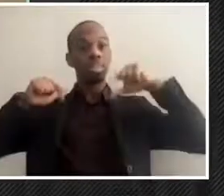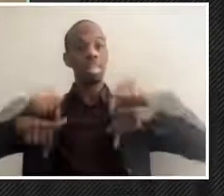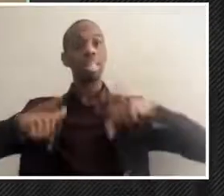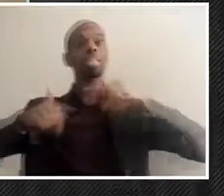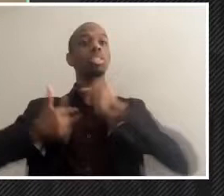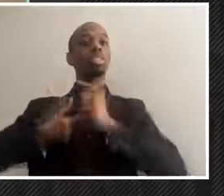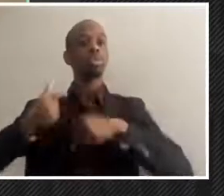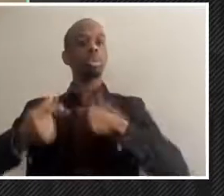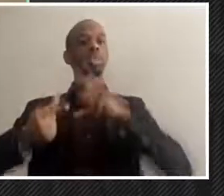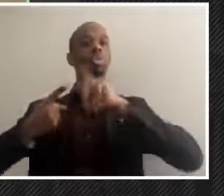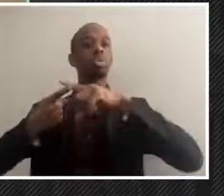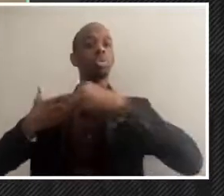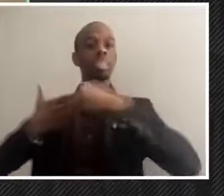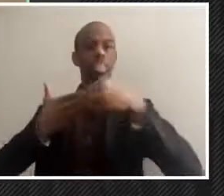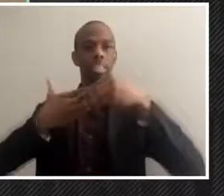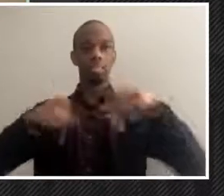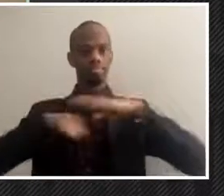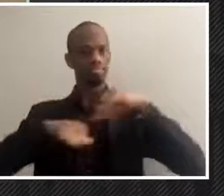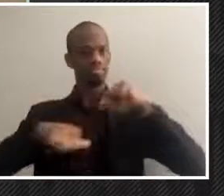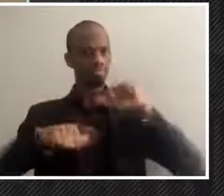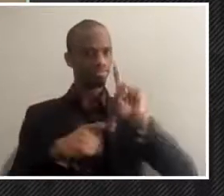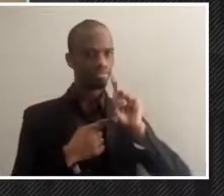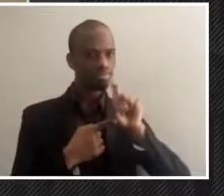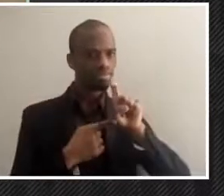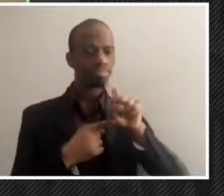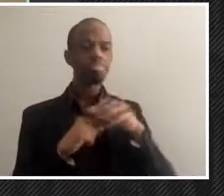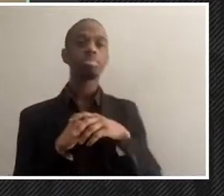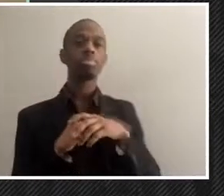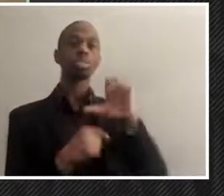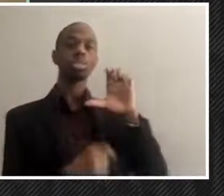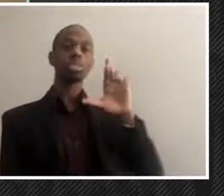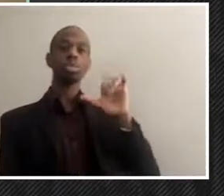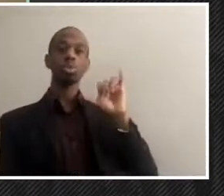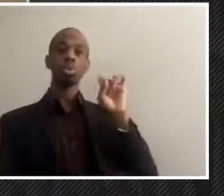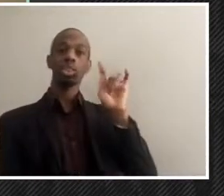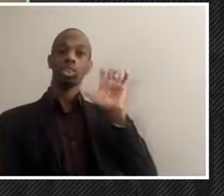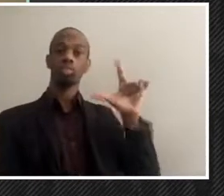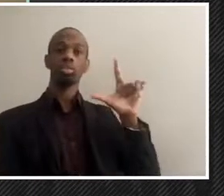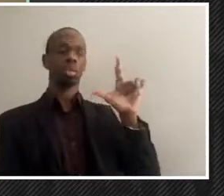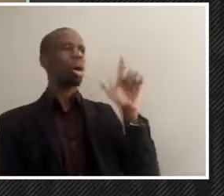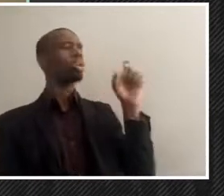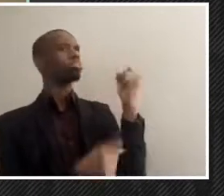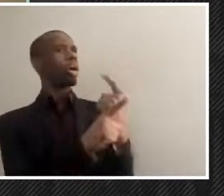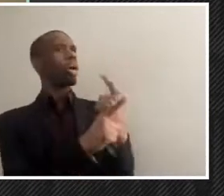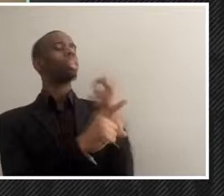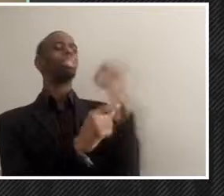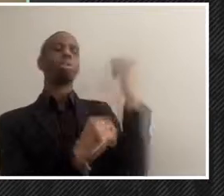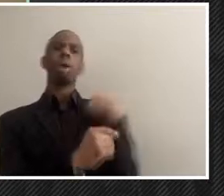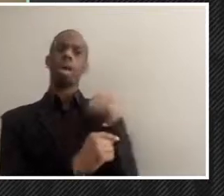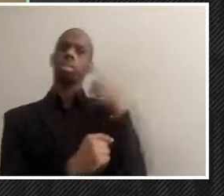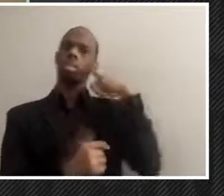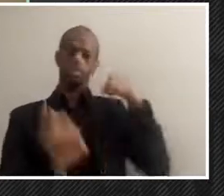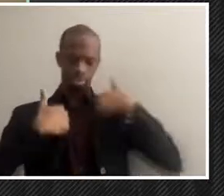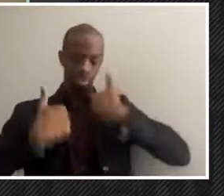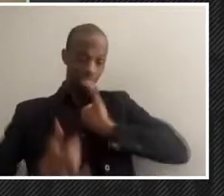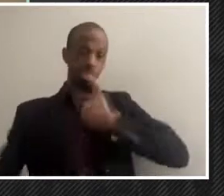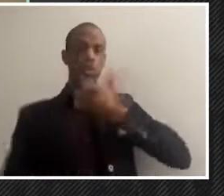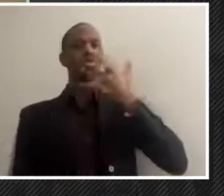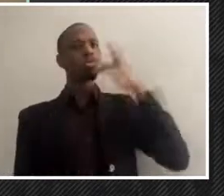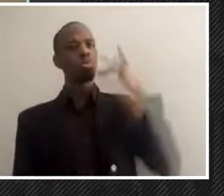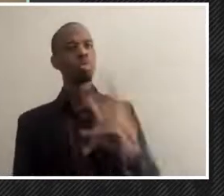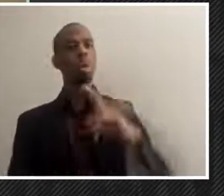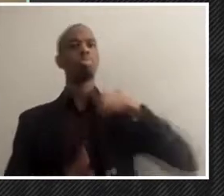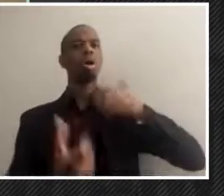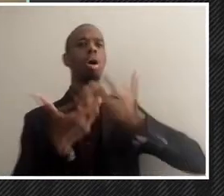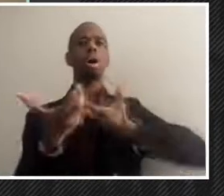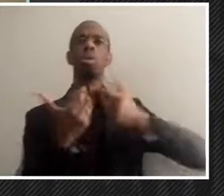100%. I consider myself very lucky to kind of interact with and consider Gen Z, my peers and colleagues